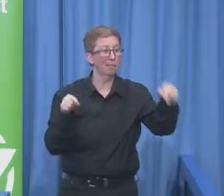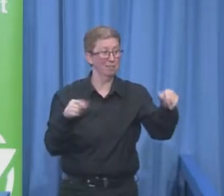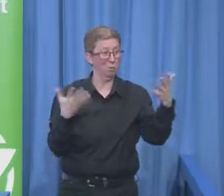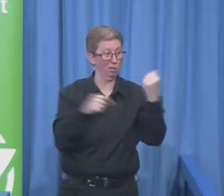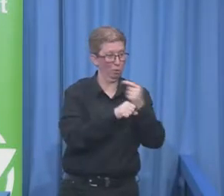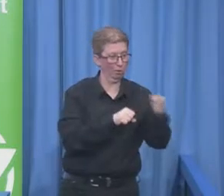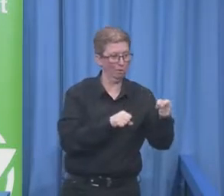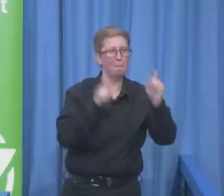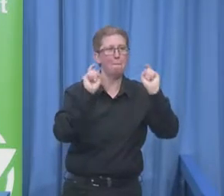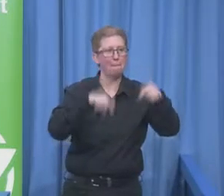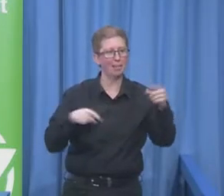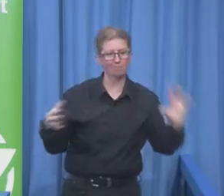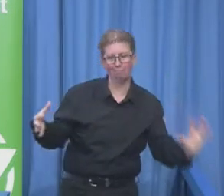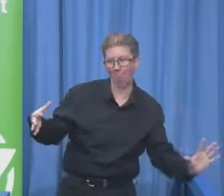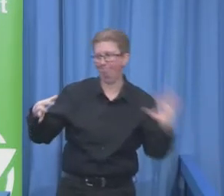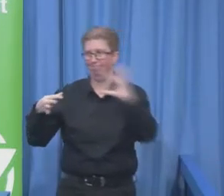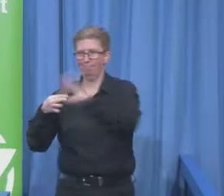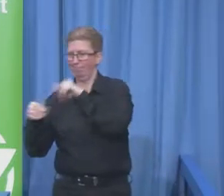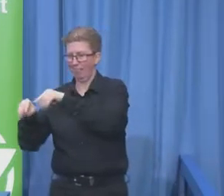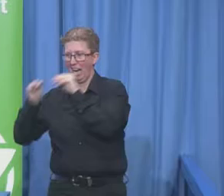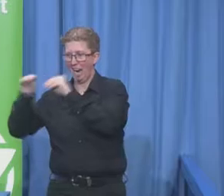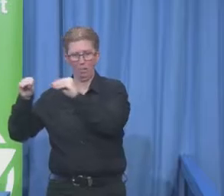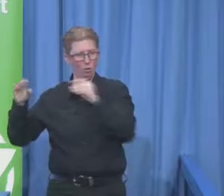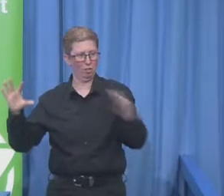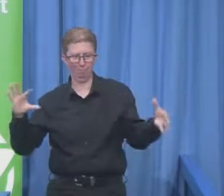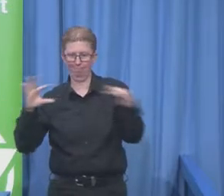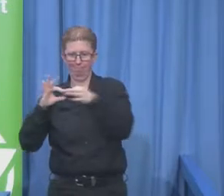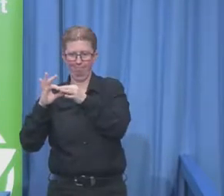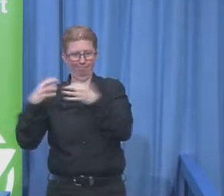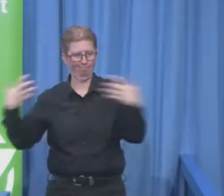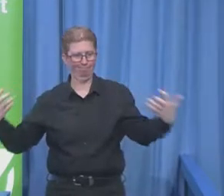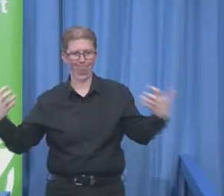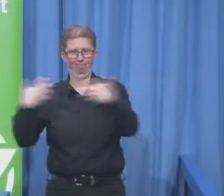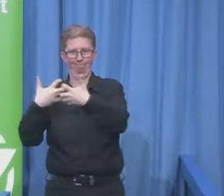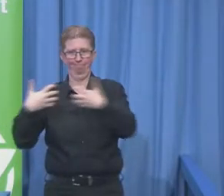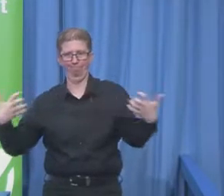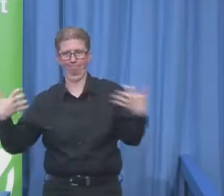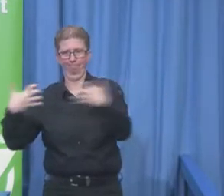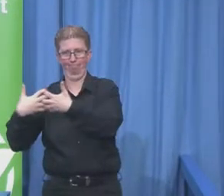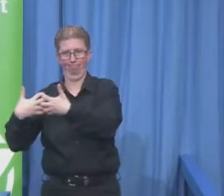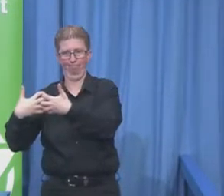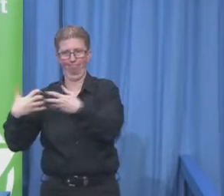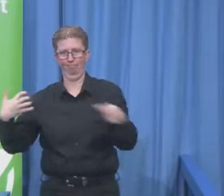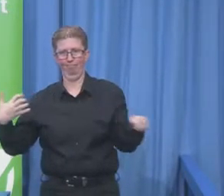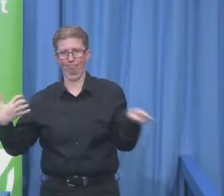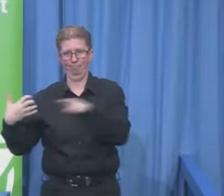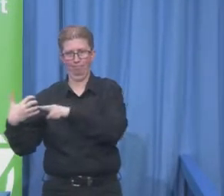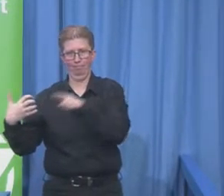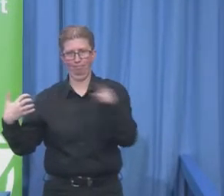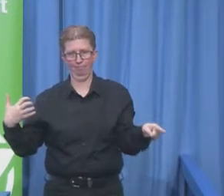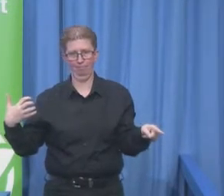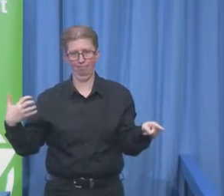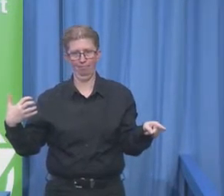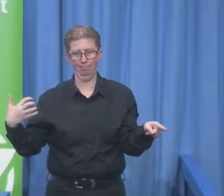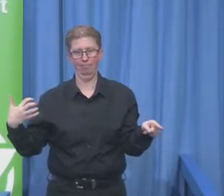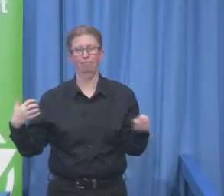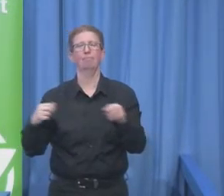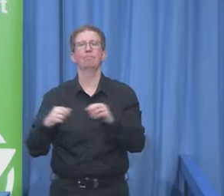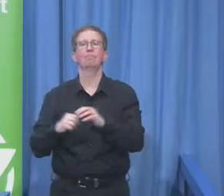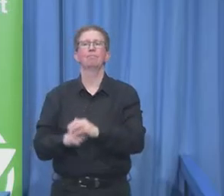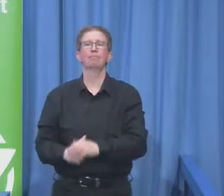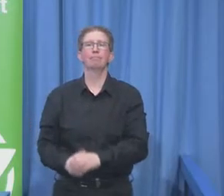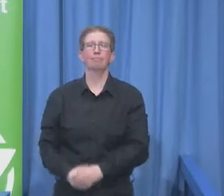a JBS manager will do a market assessment regularly. He will bring structured feedback back to the